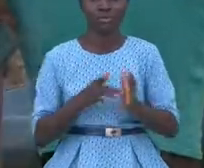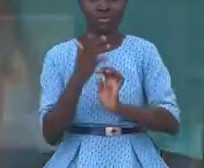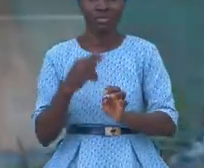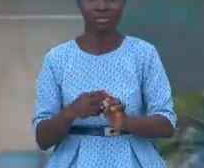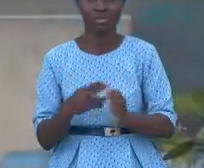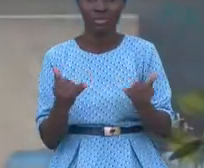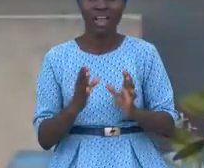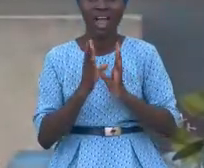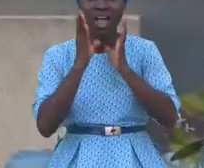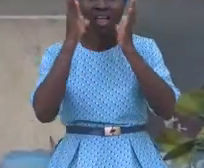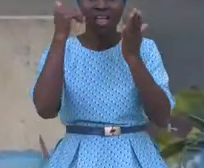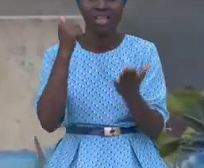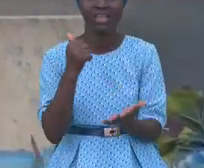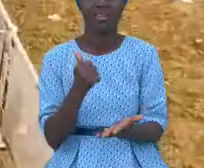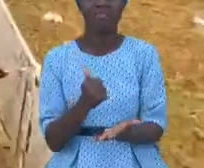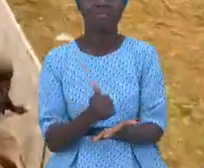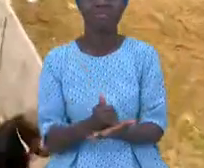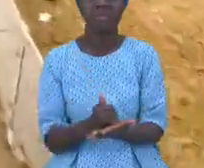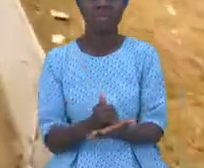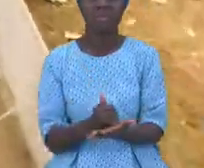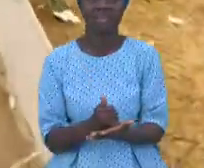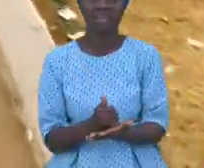shout again.